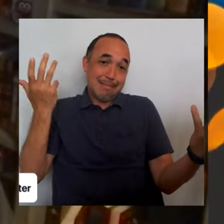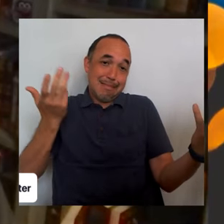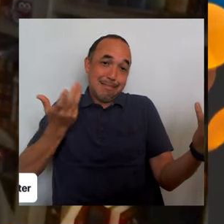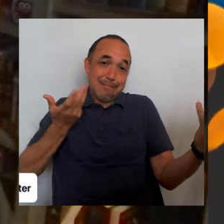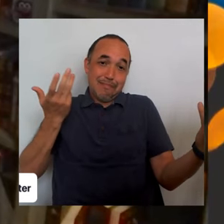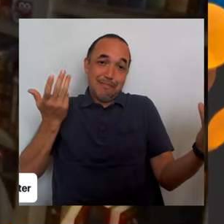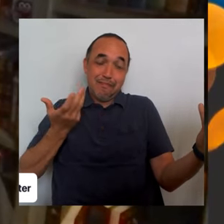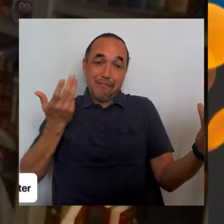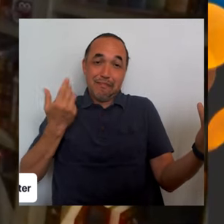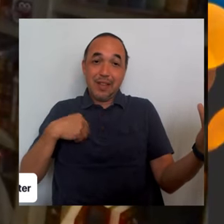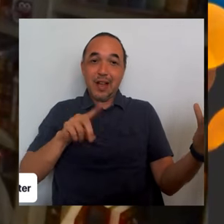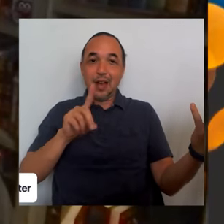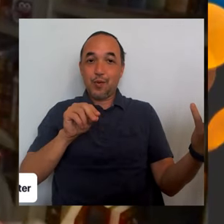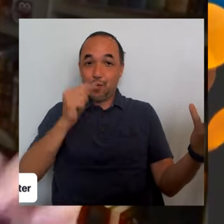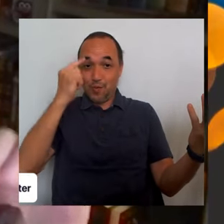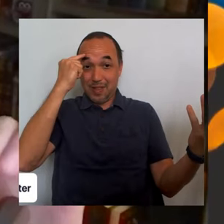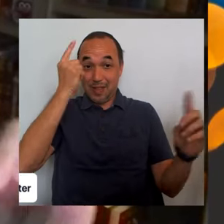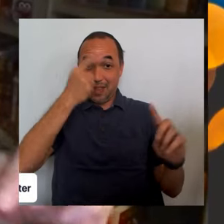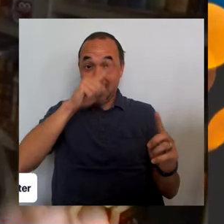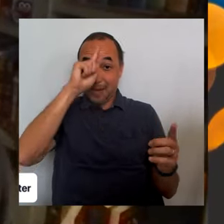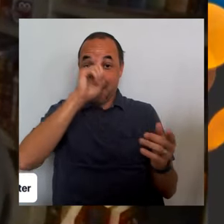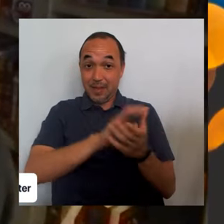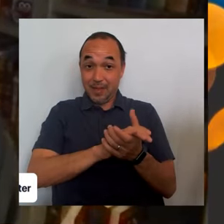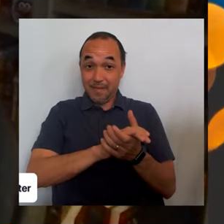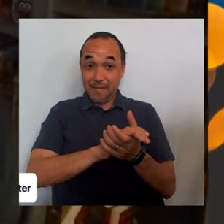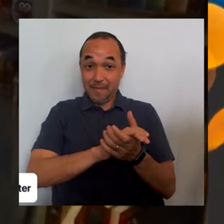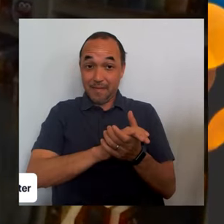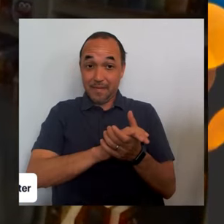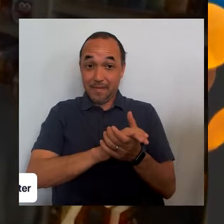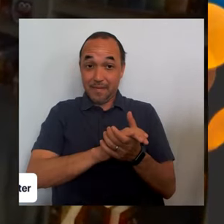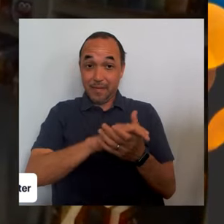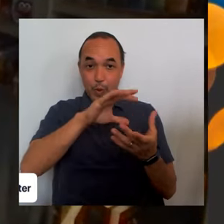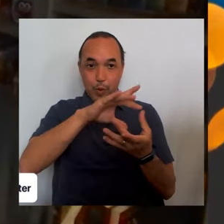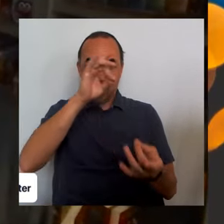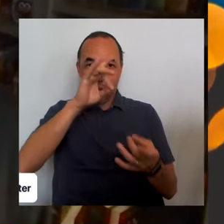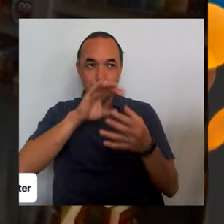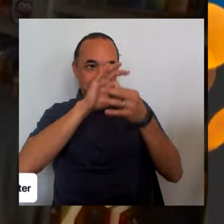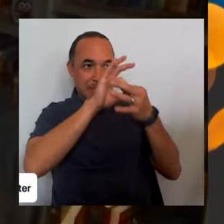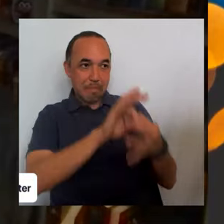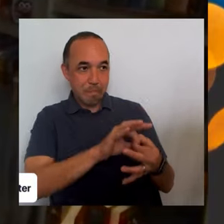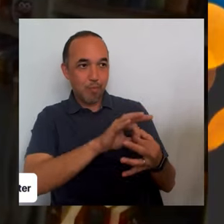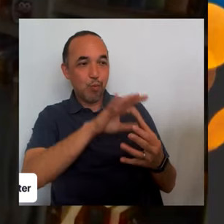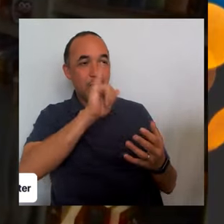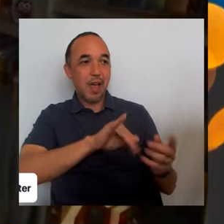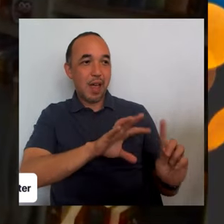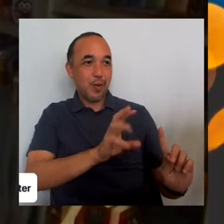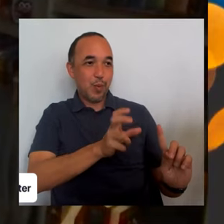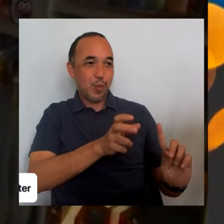I do think they believe that it's attached to this, and not necessarily